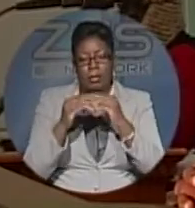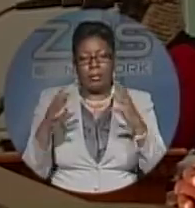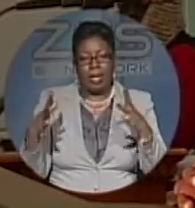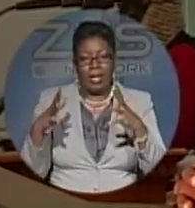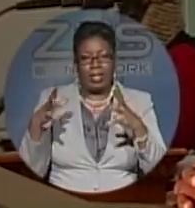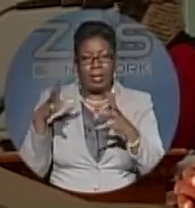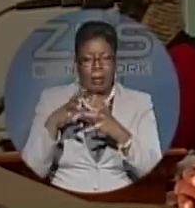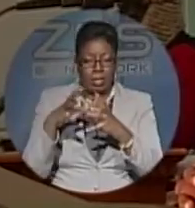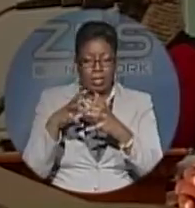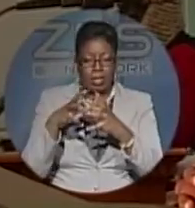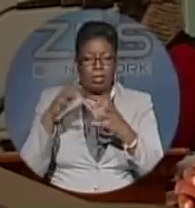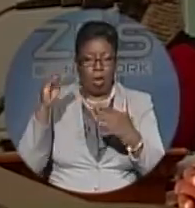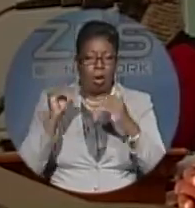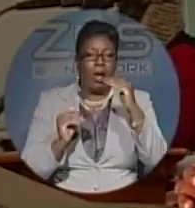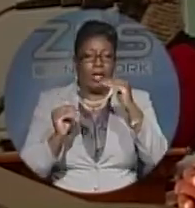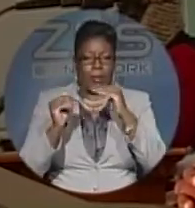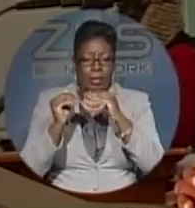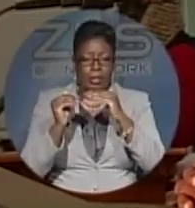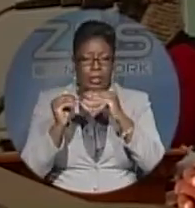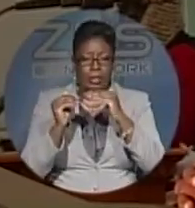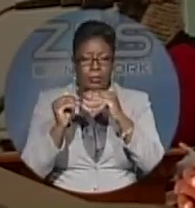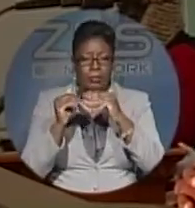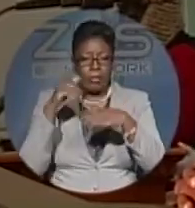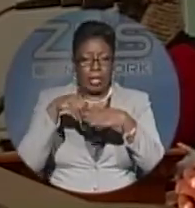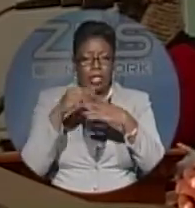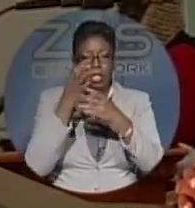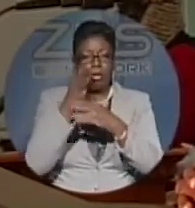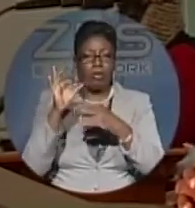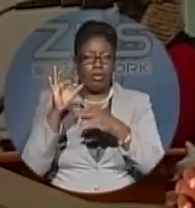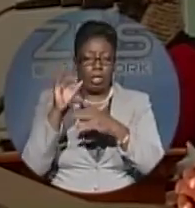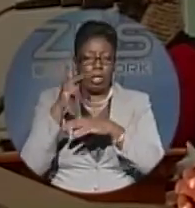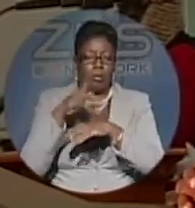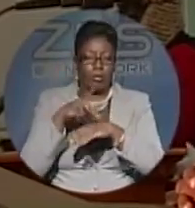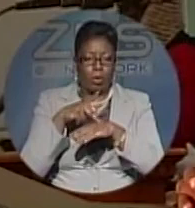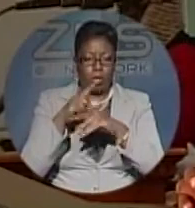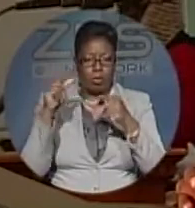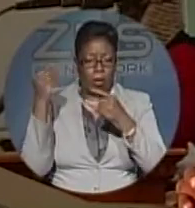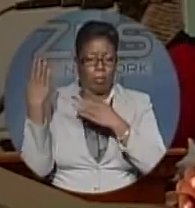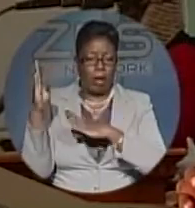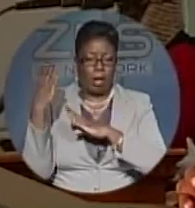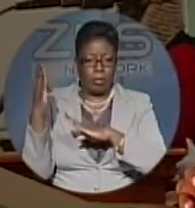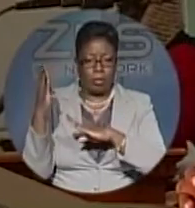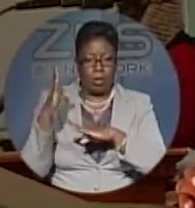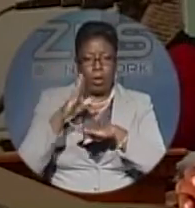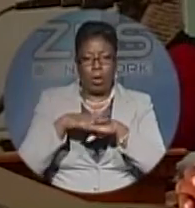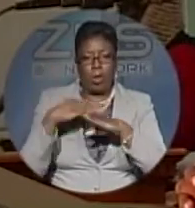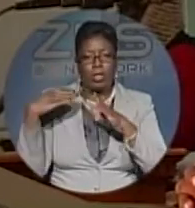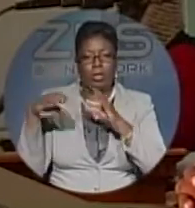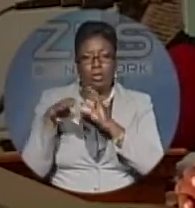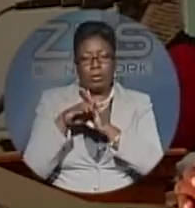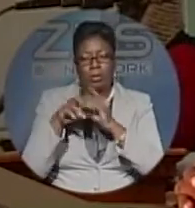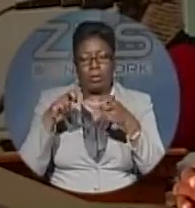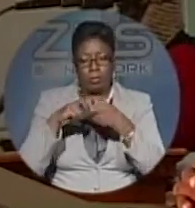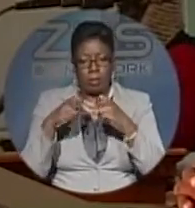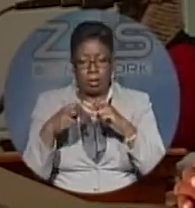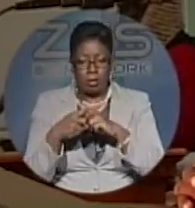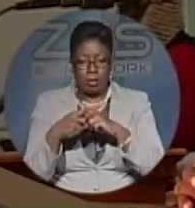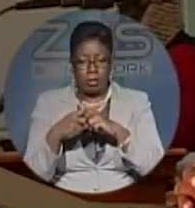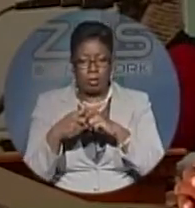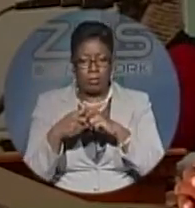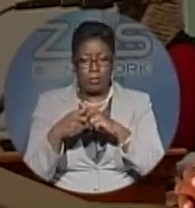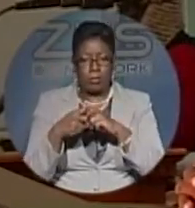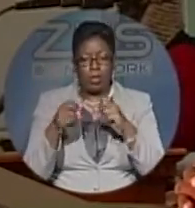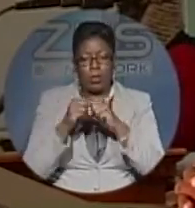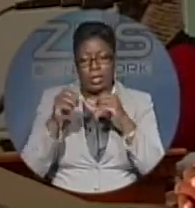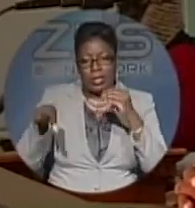Providence and one court in Freeport, Grand Bahama, fully committed to adjudicate on criminal matters. With the addition